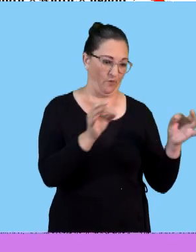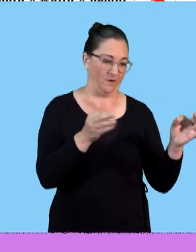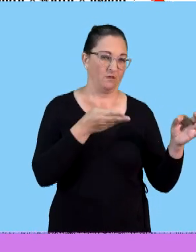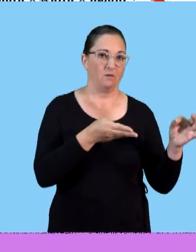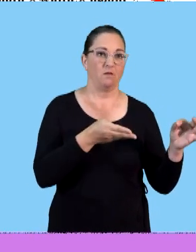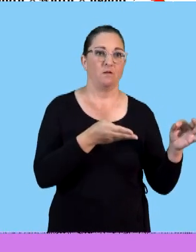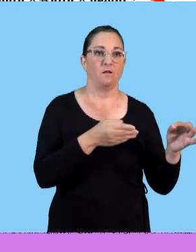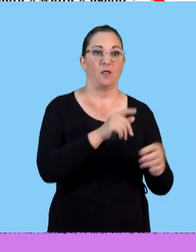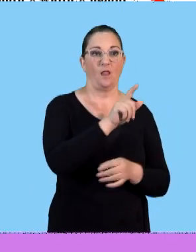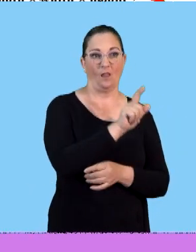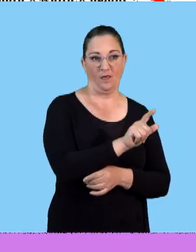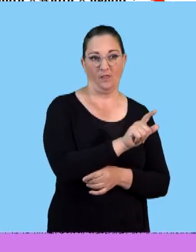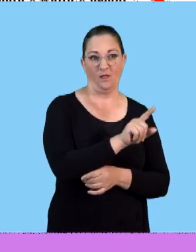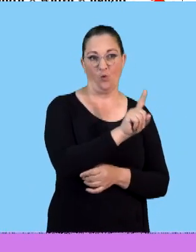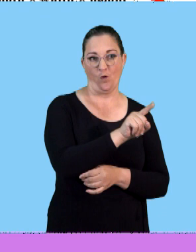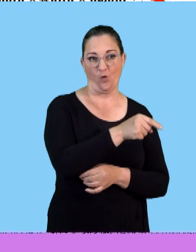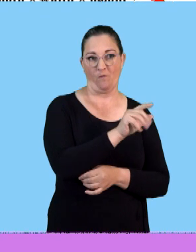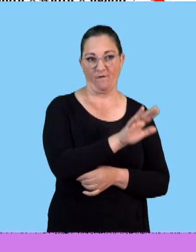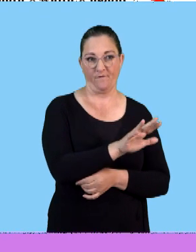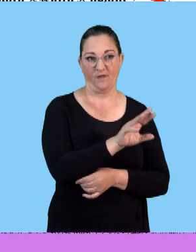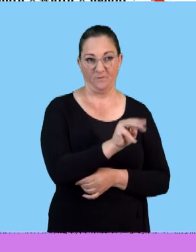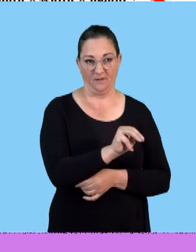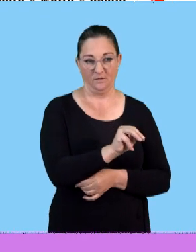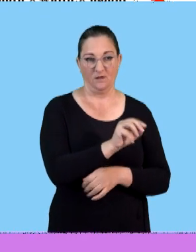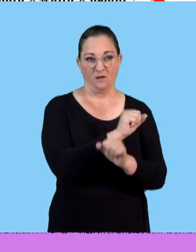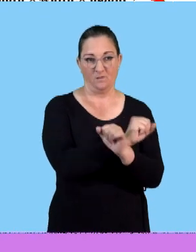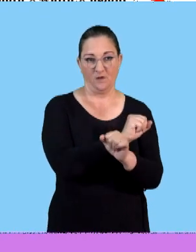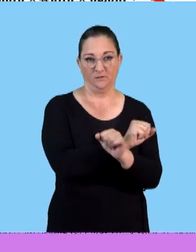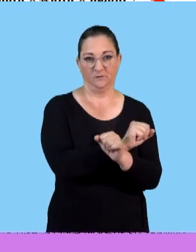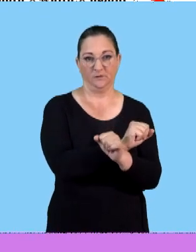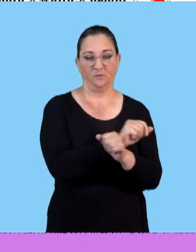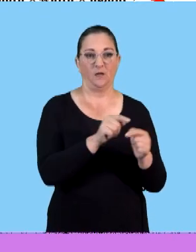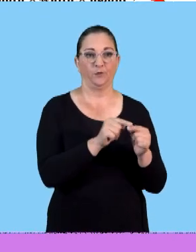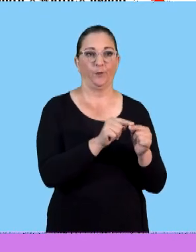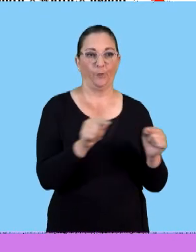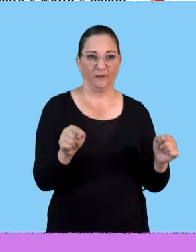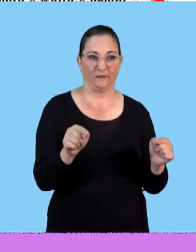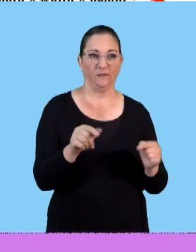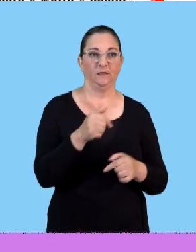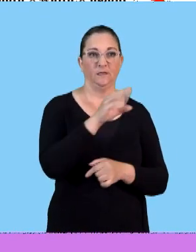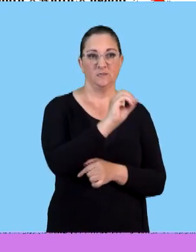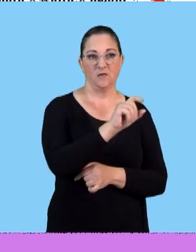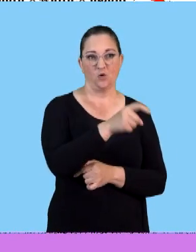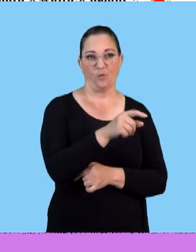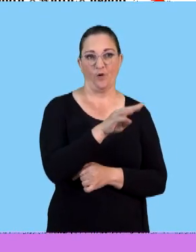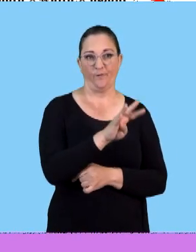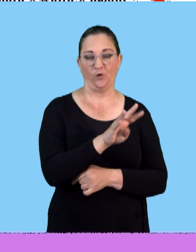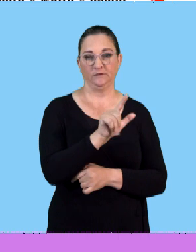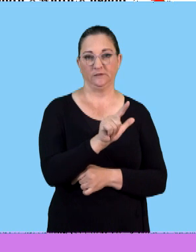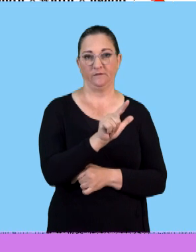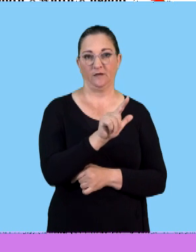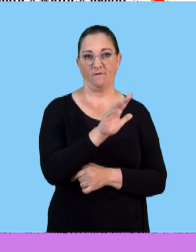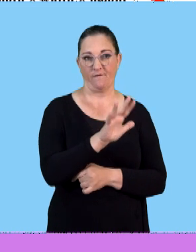question. Here my calculation. So length 1,5 meters. Multiply by my width